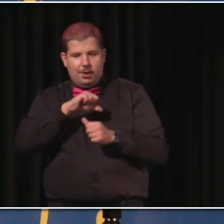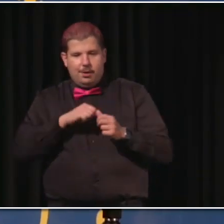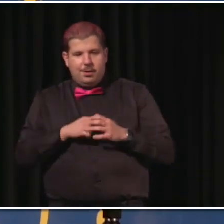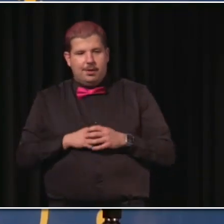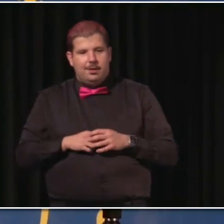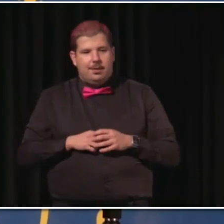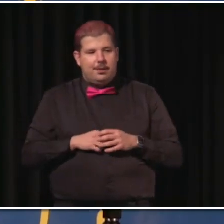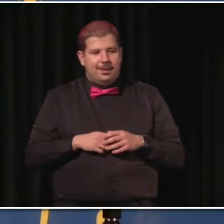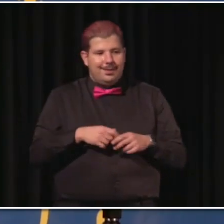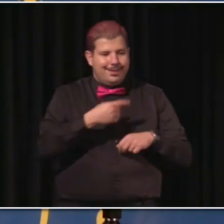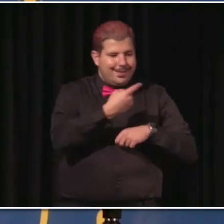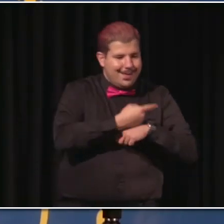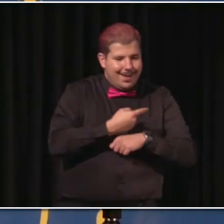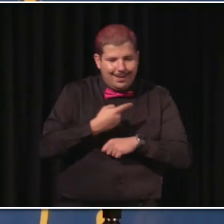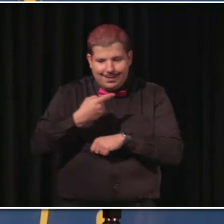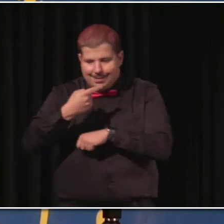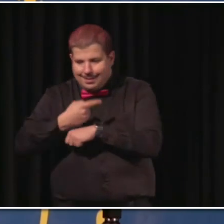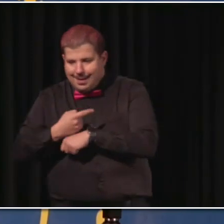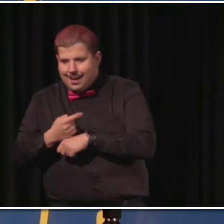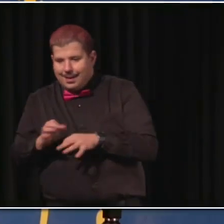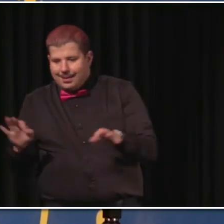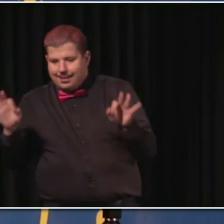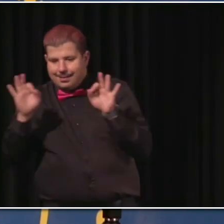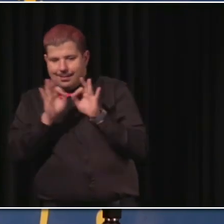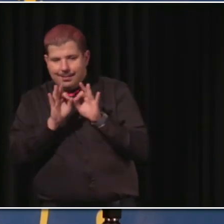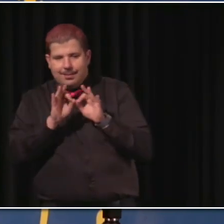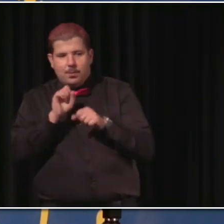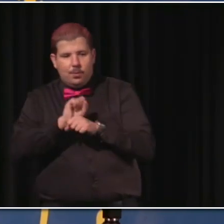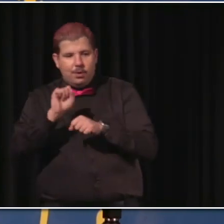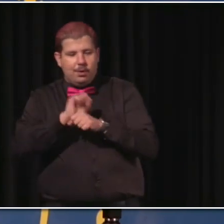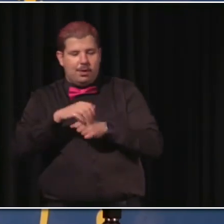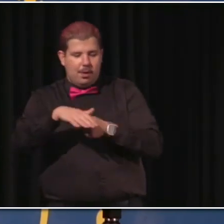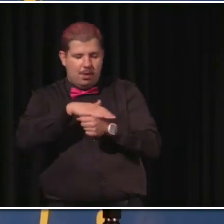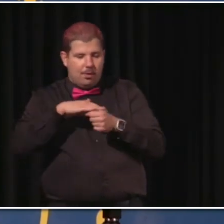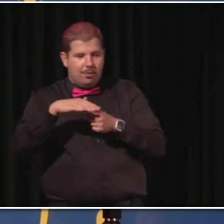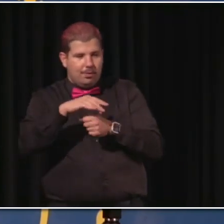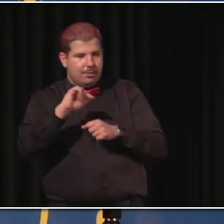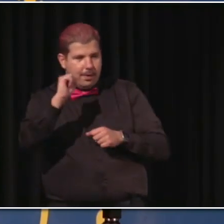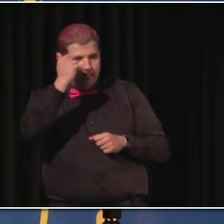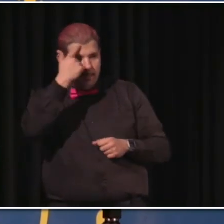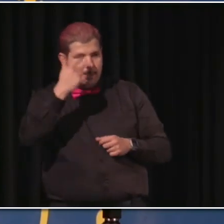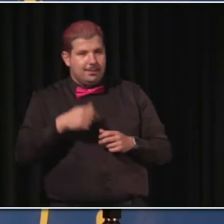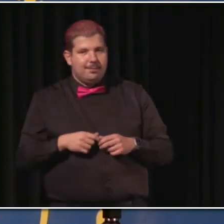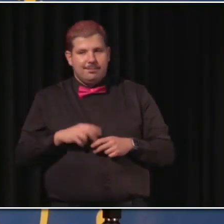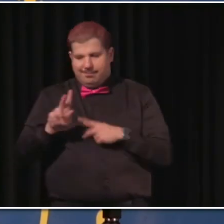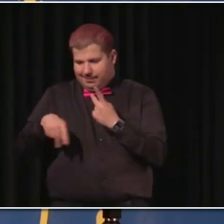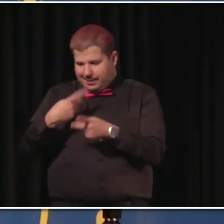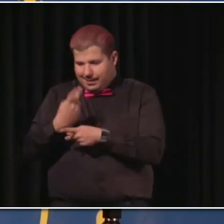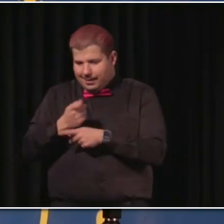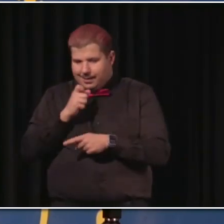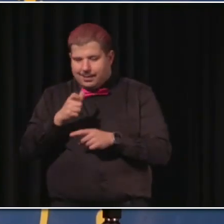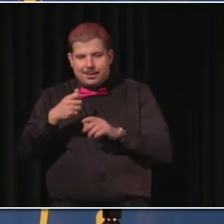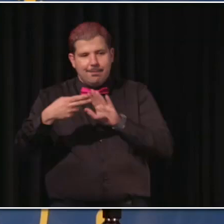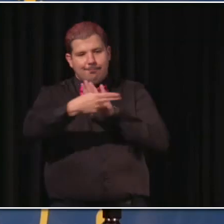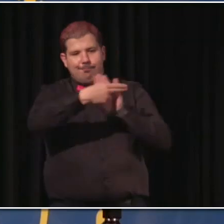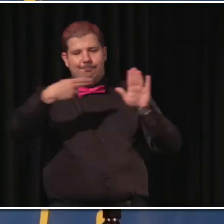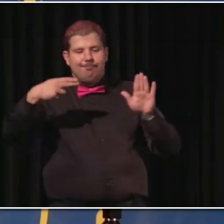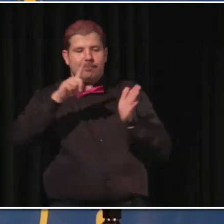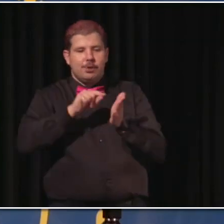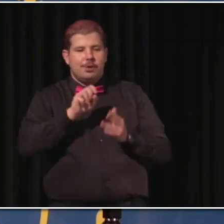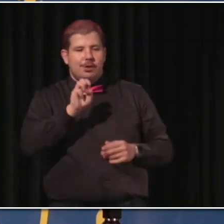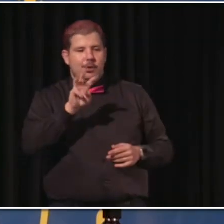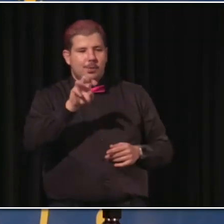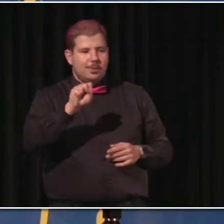and in the day-to-day essential work of local government, the kind that doesn't make headlines, but holds